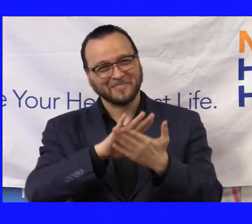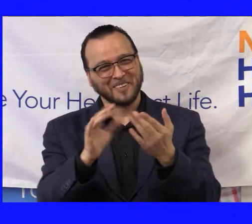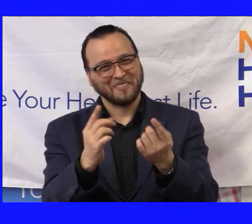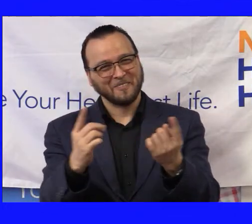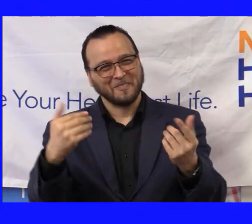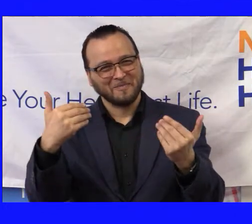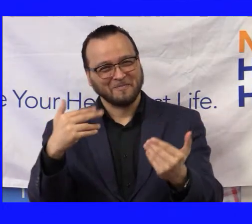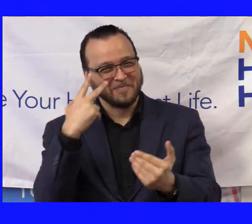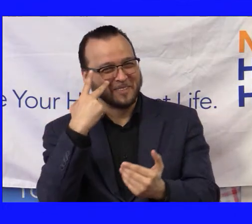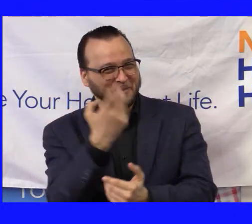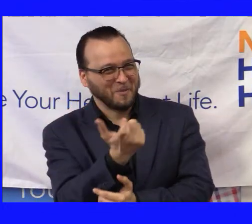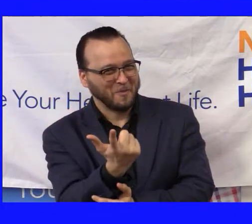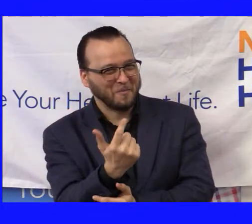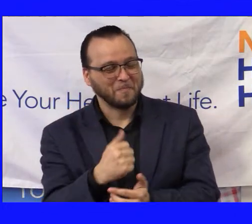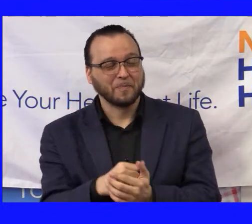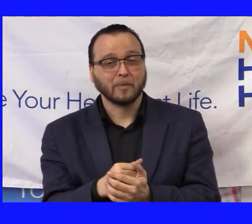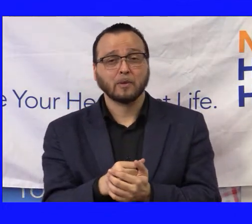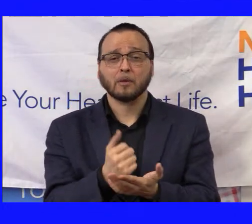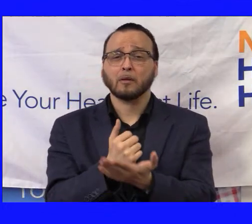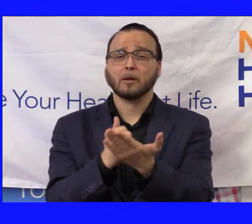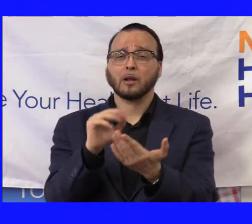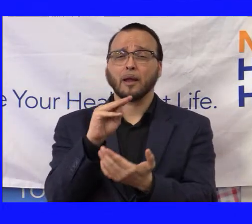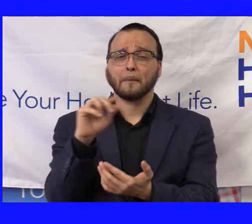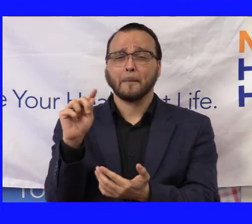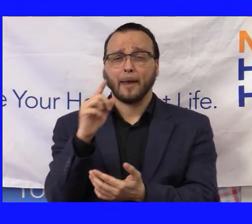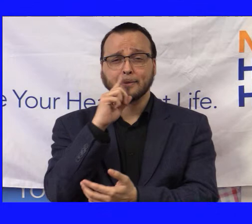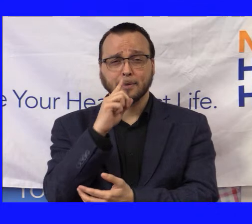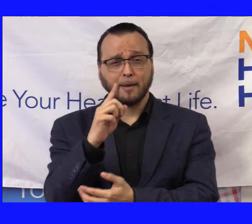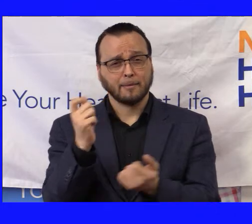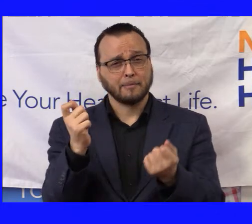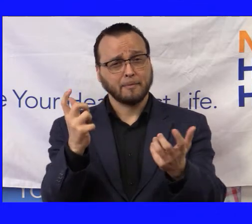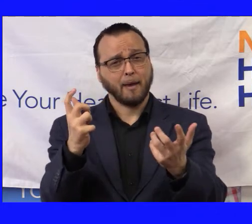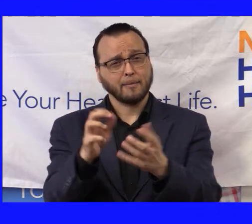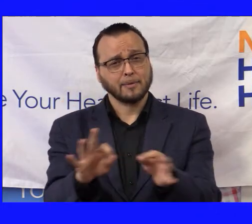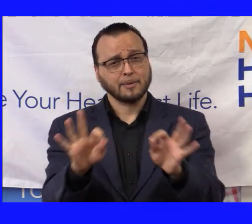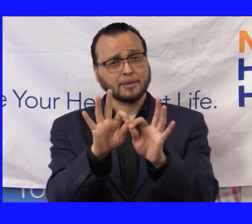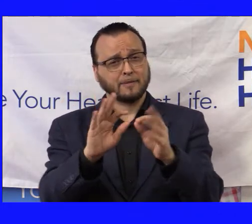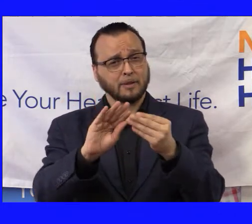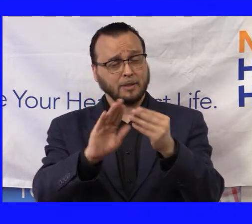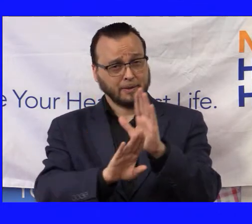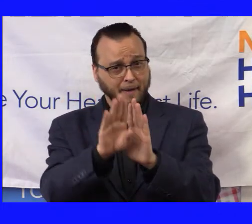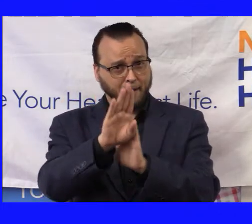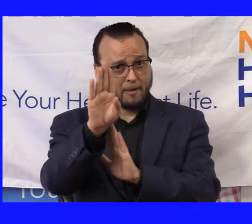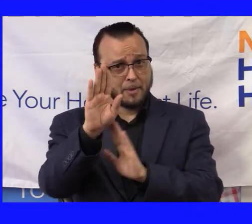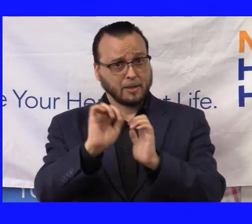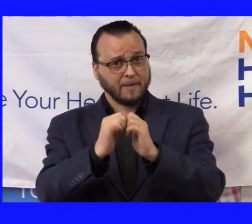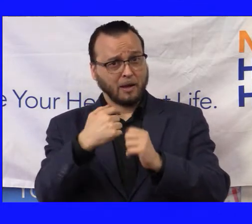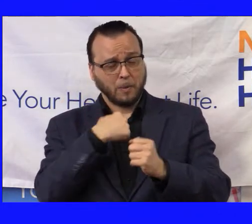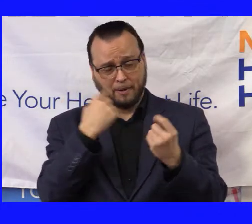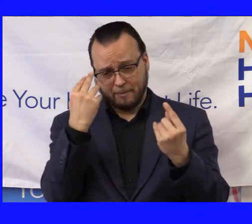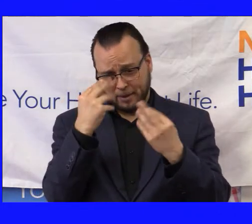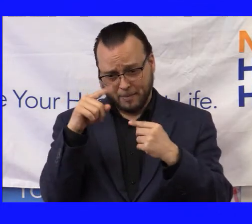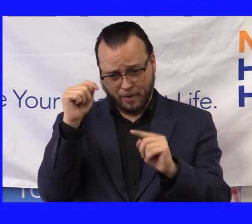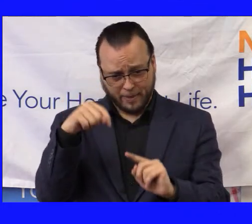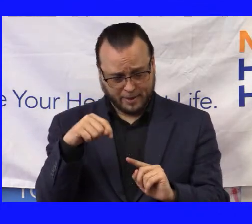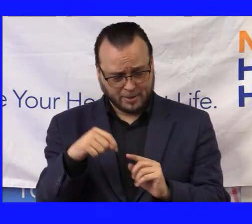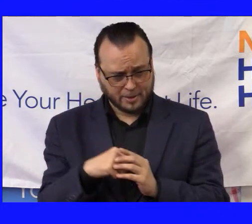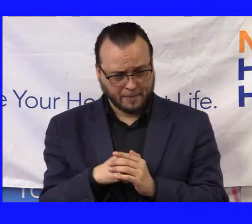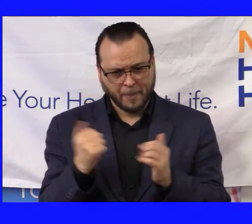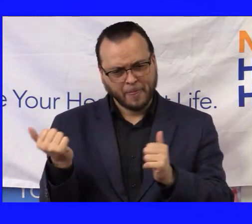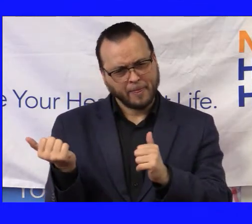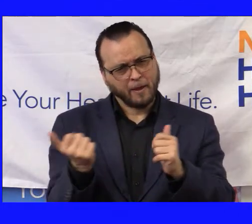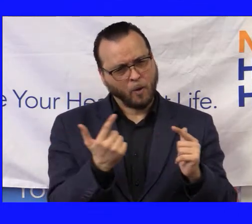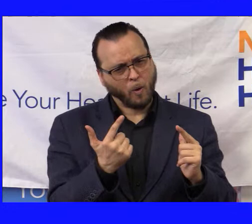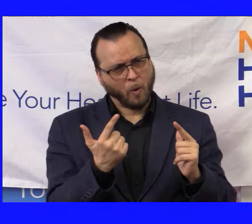all. As Matt said, there's a number of significant developments, and the way I've been thinking about these things is that they all sort